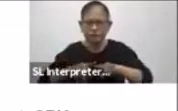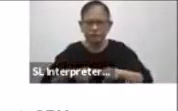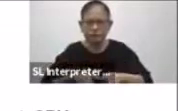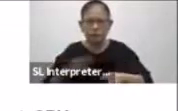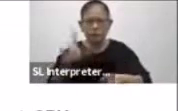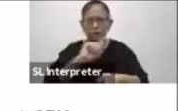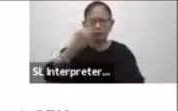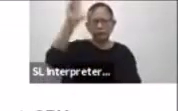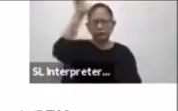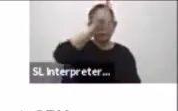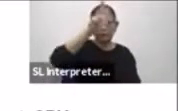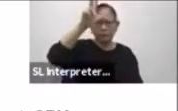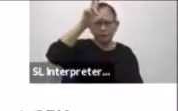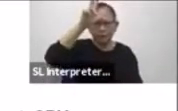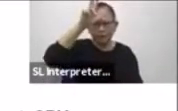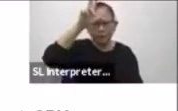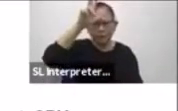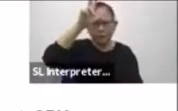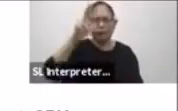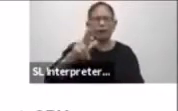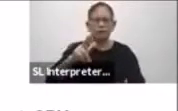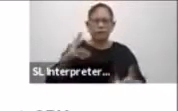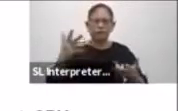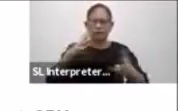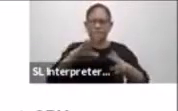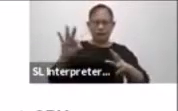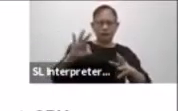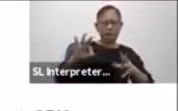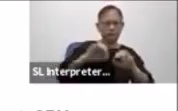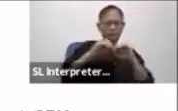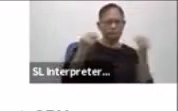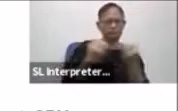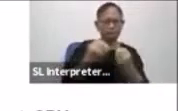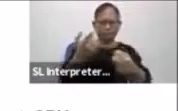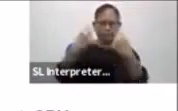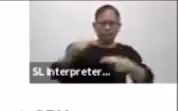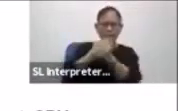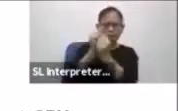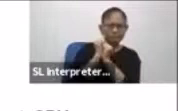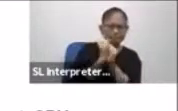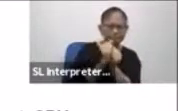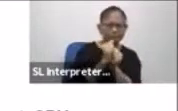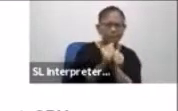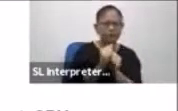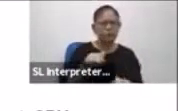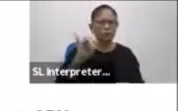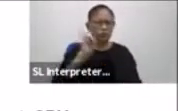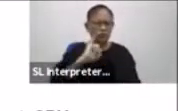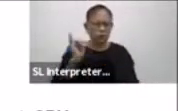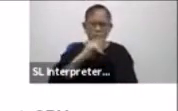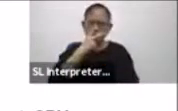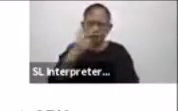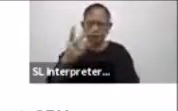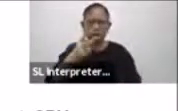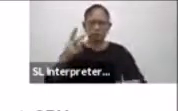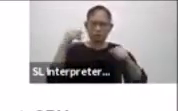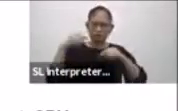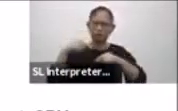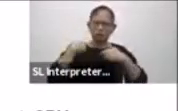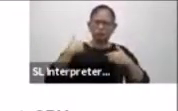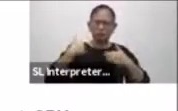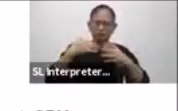government, civil society, and UN have come together with their information to create this. We've also seen quite a bit of collaboration in terms